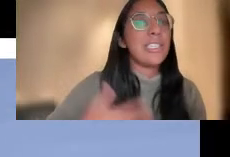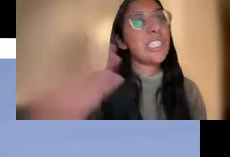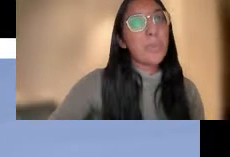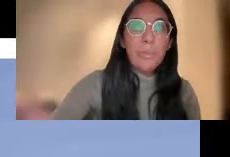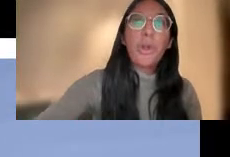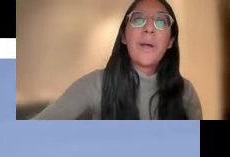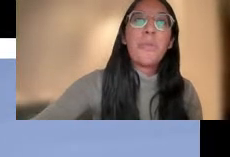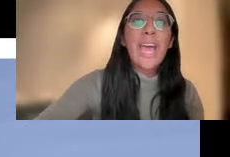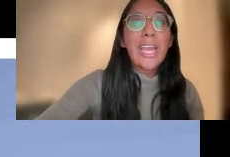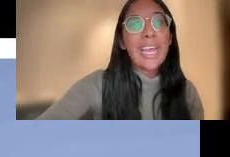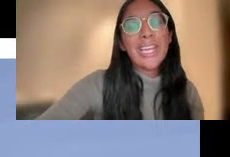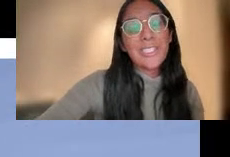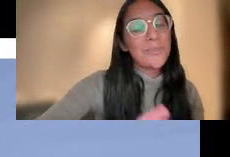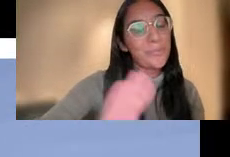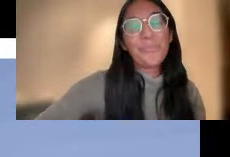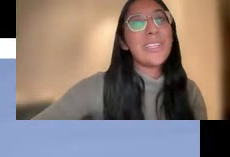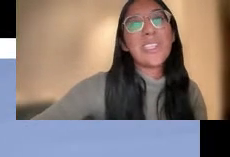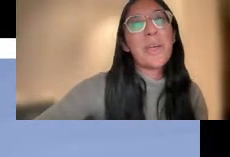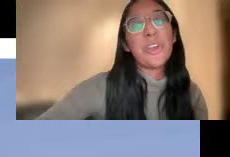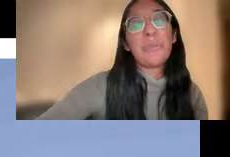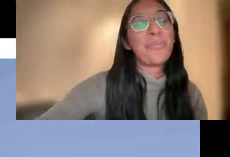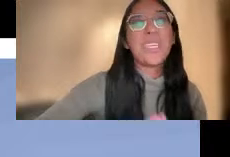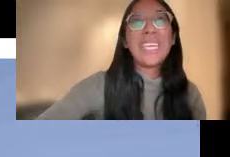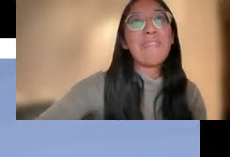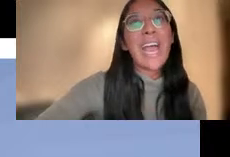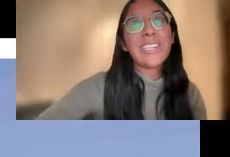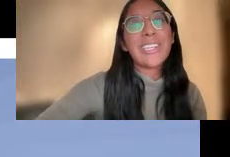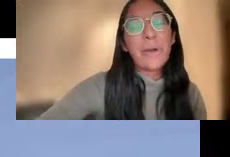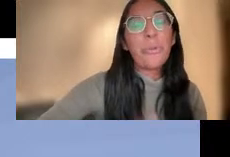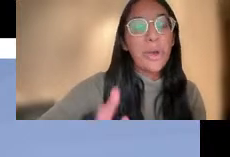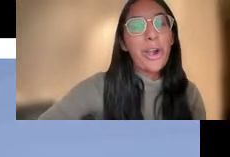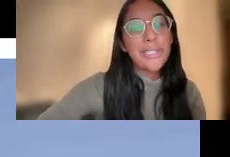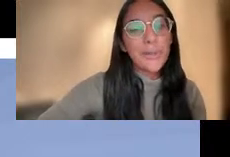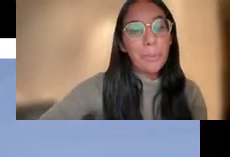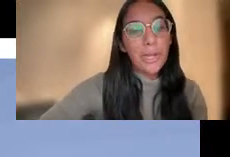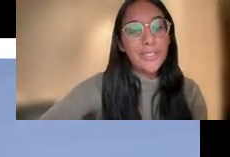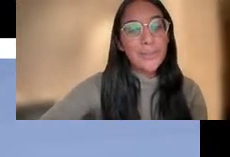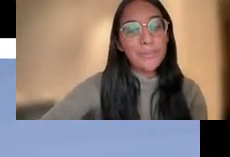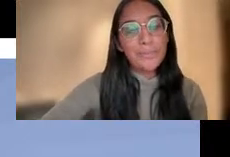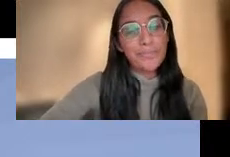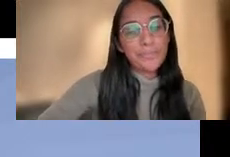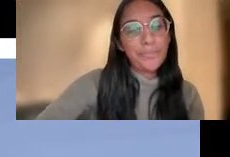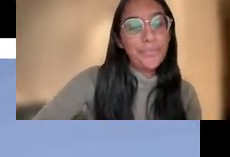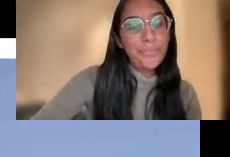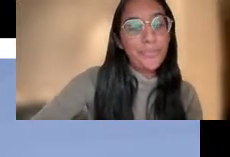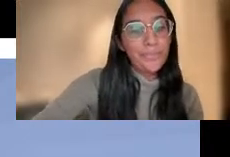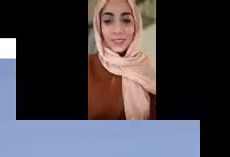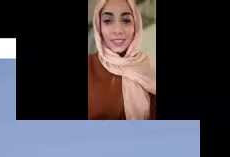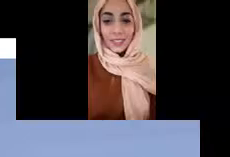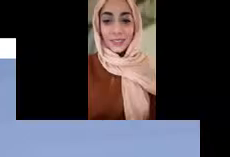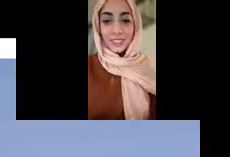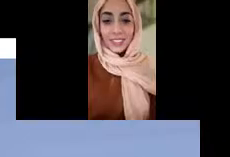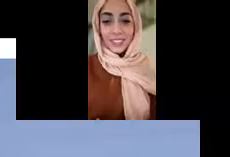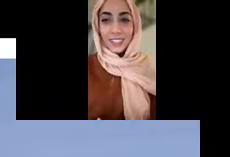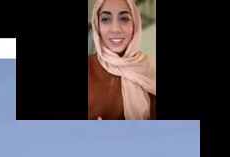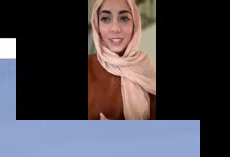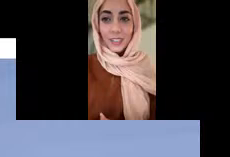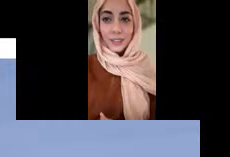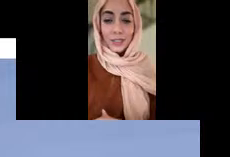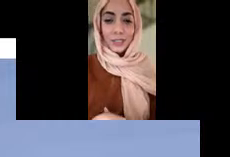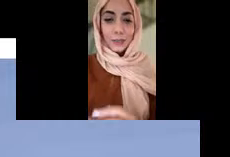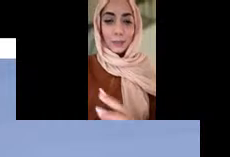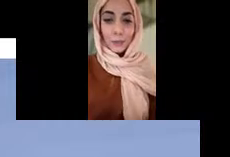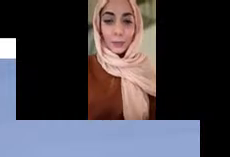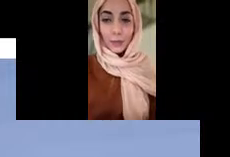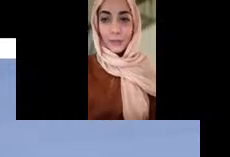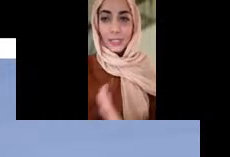to explain more about that and some other key facts about what are Israel bonds. Yeah, thank you, Lydia. Yeah, Shahanaz, if you